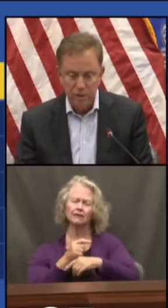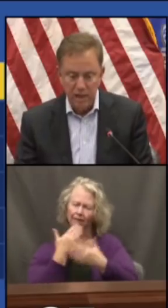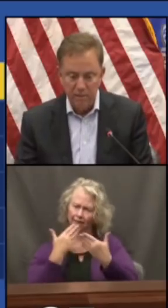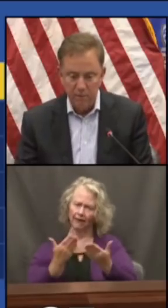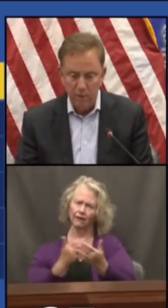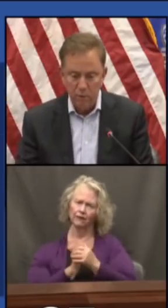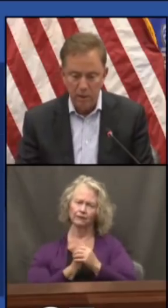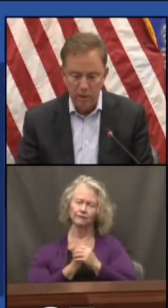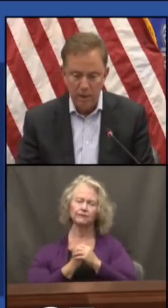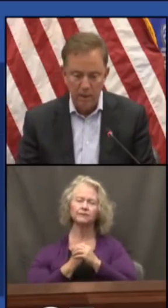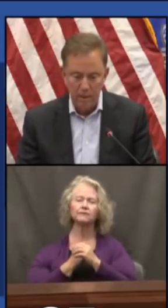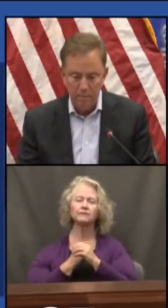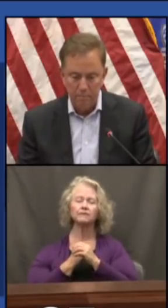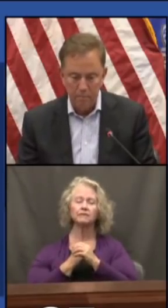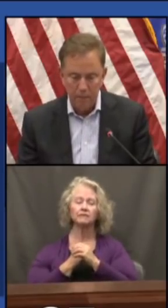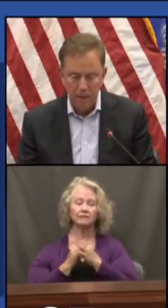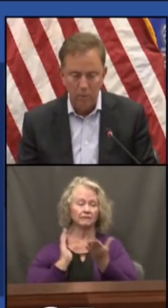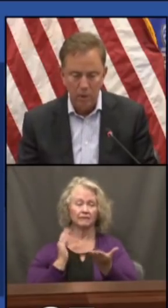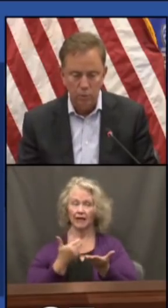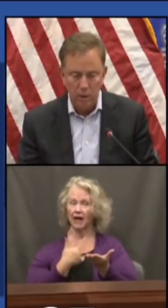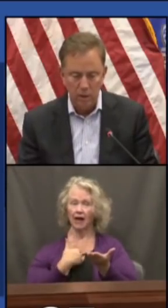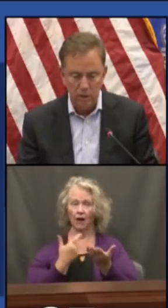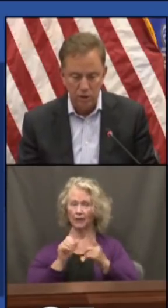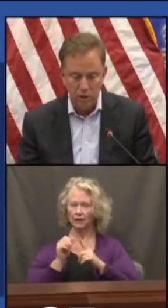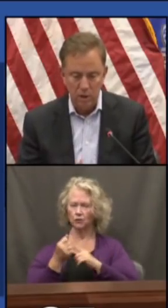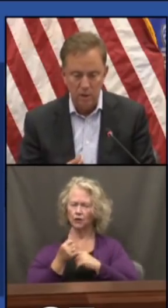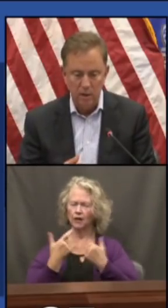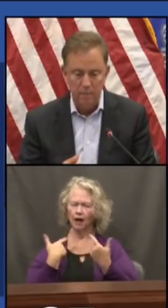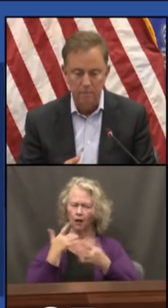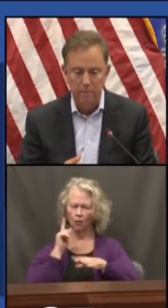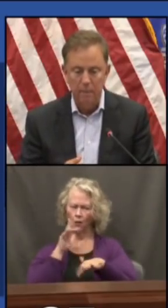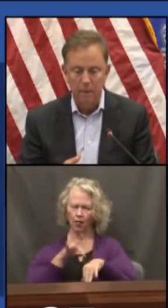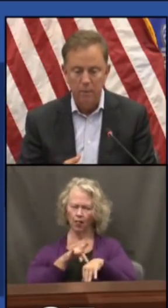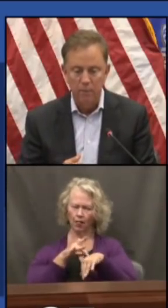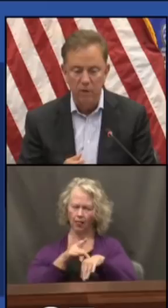Where we stand, very quickly, I don't want to dwell on this chart.